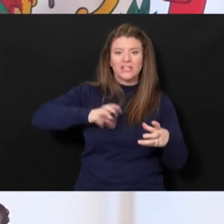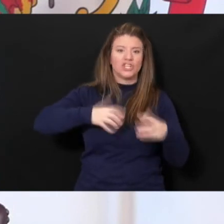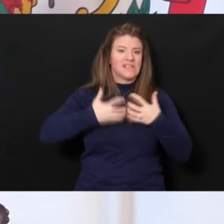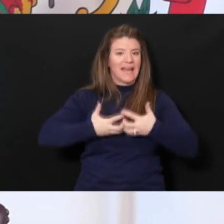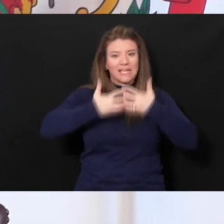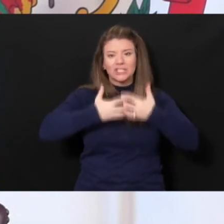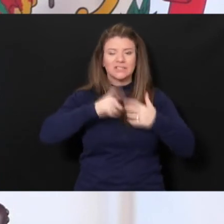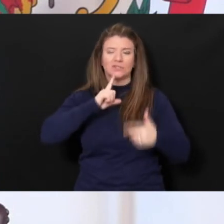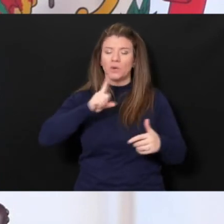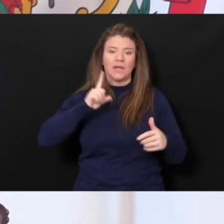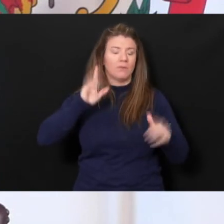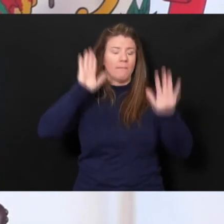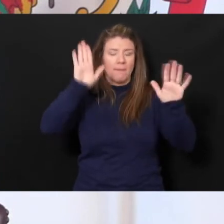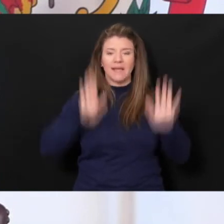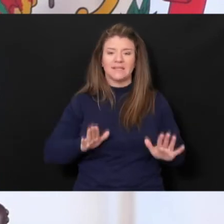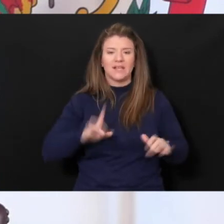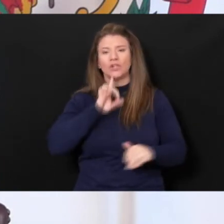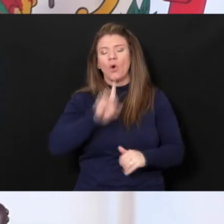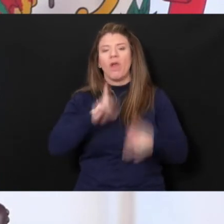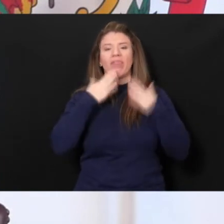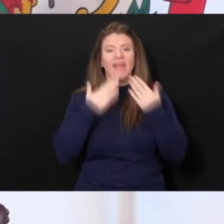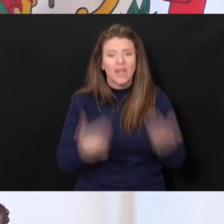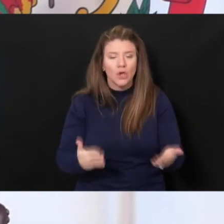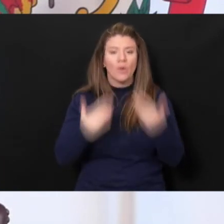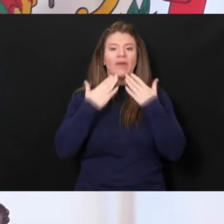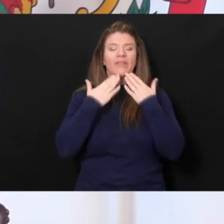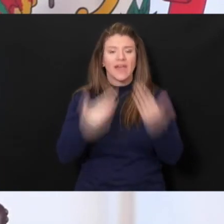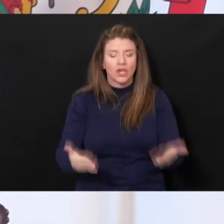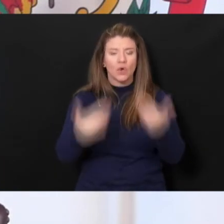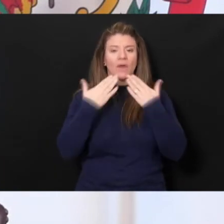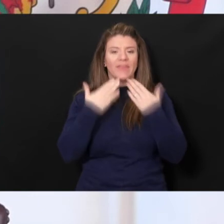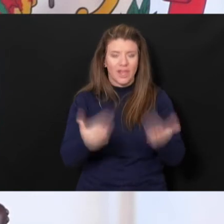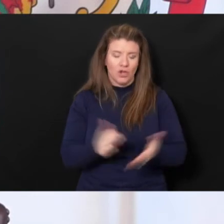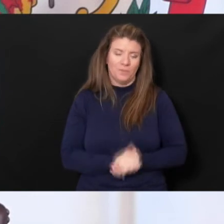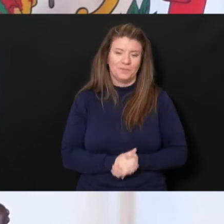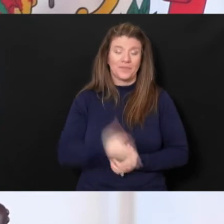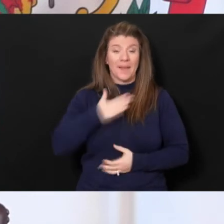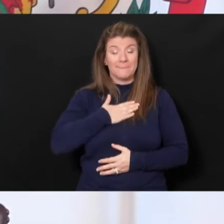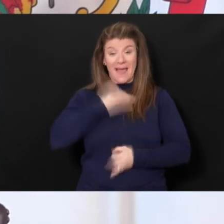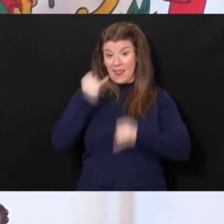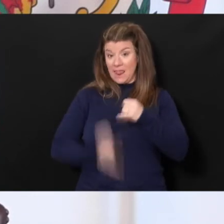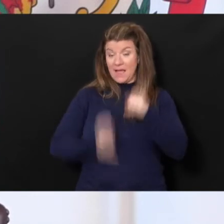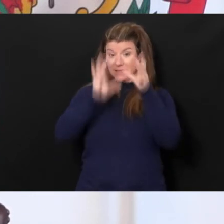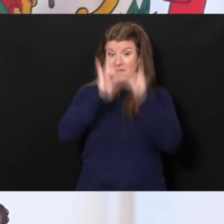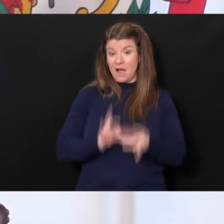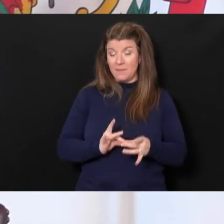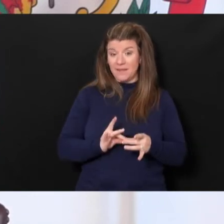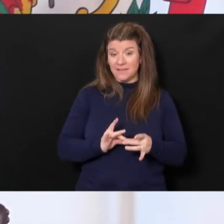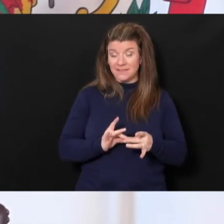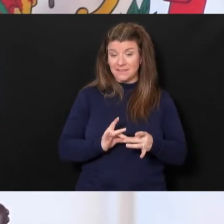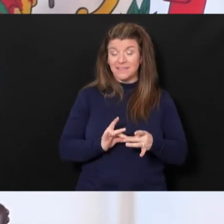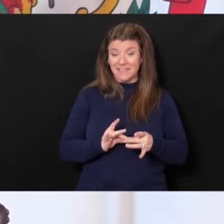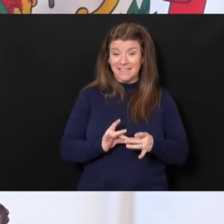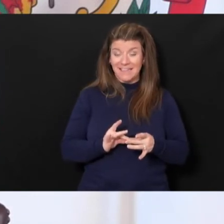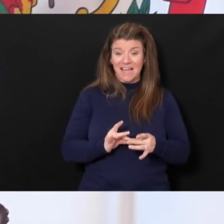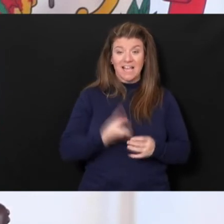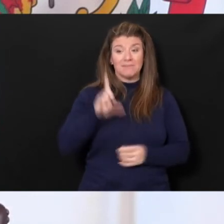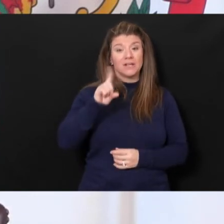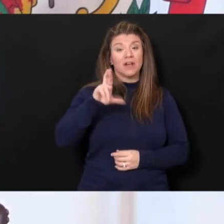chart. So thank you, thank you, thank you. Last thing I have, this is last but surely not least, that